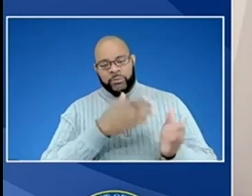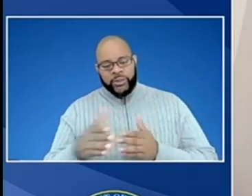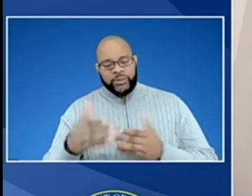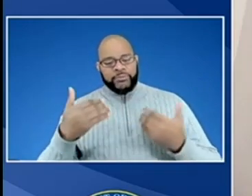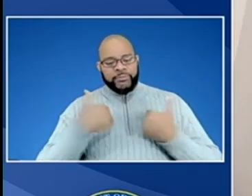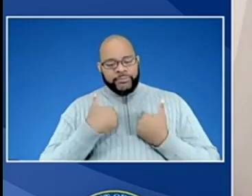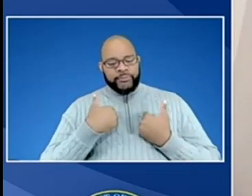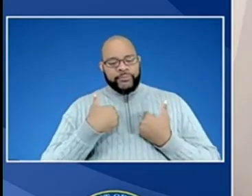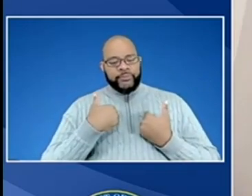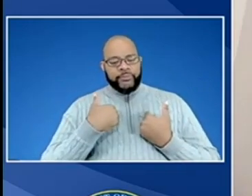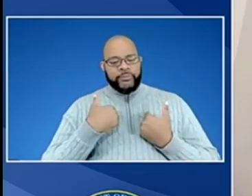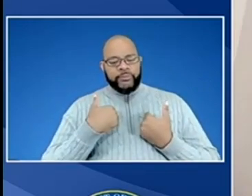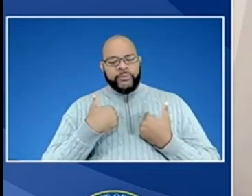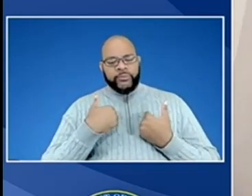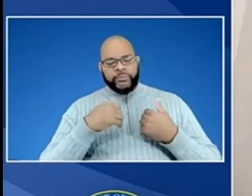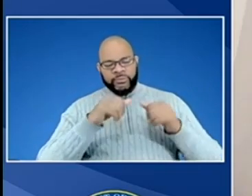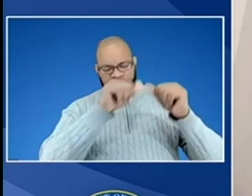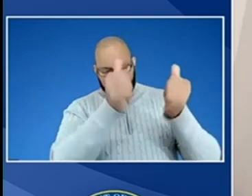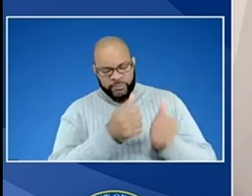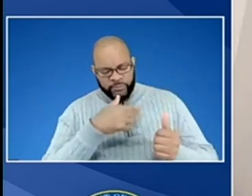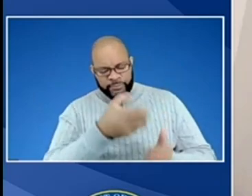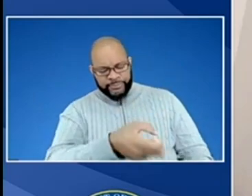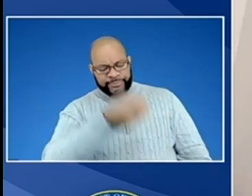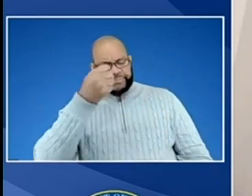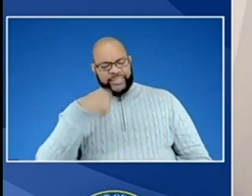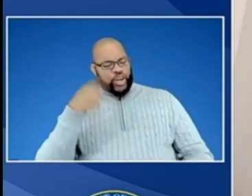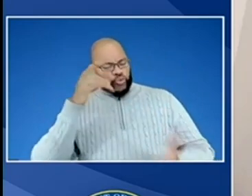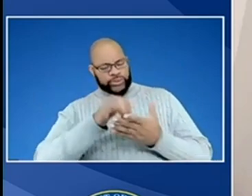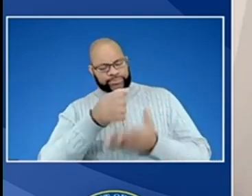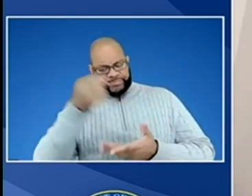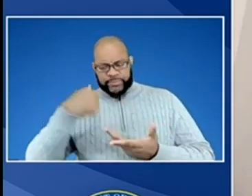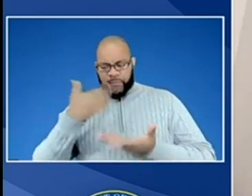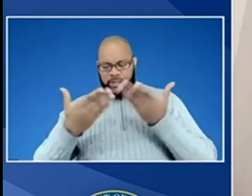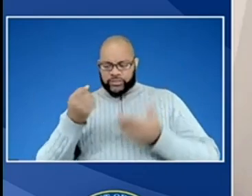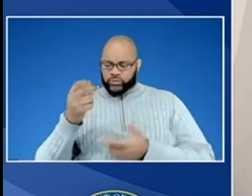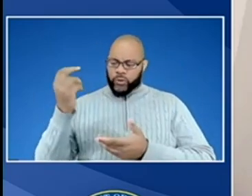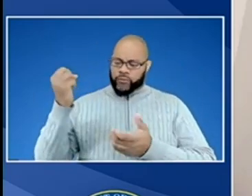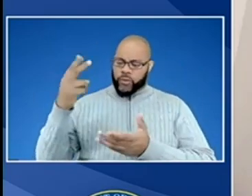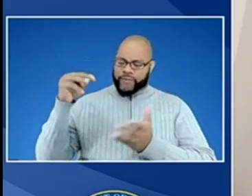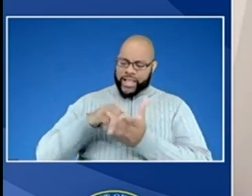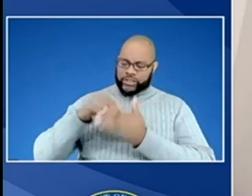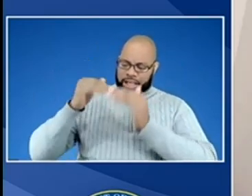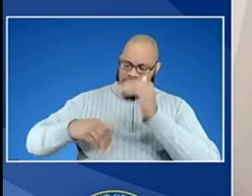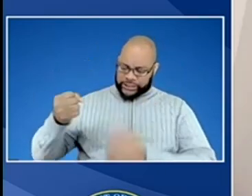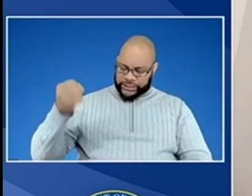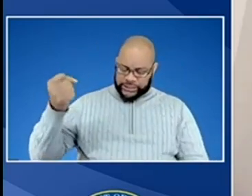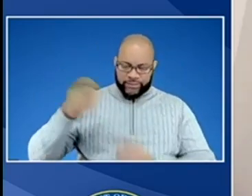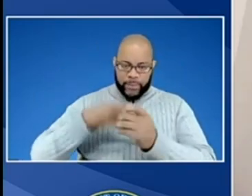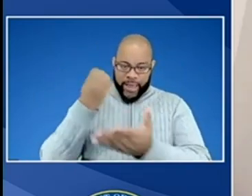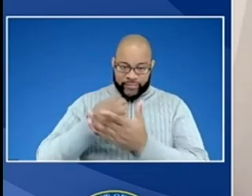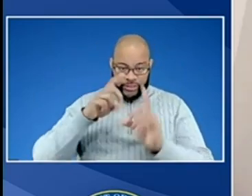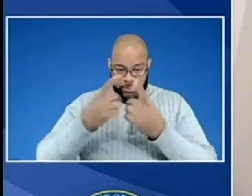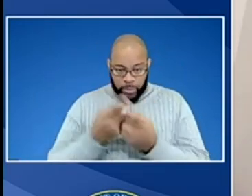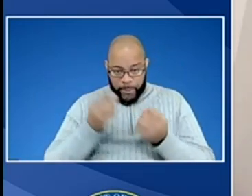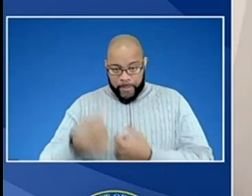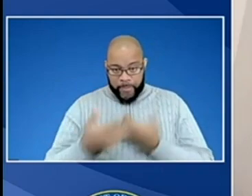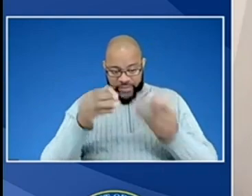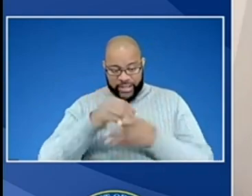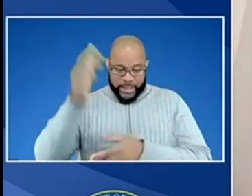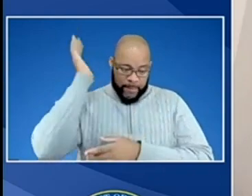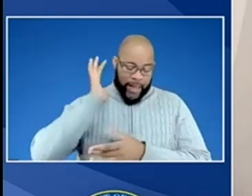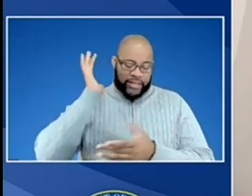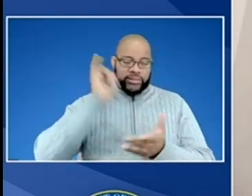this carve out that I agree with for those who have balances of 12,000 or less. some of the evidence the department has provided in the past is